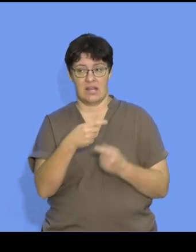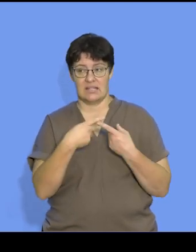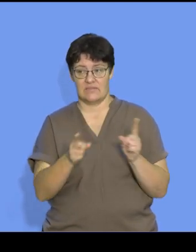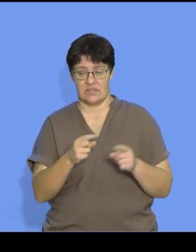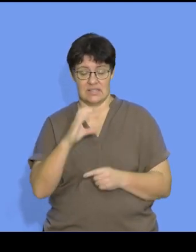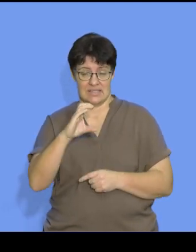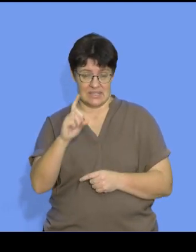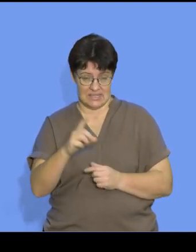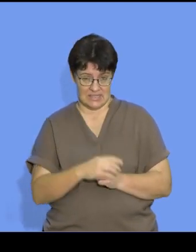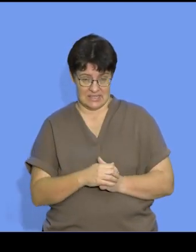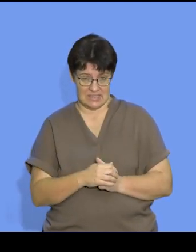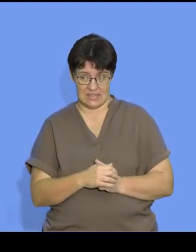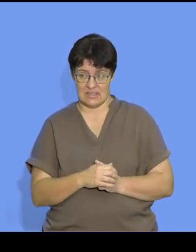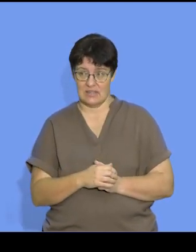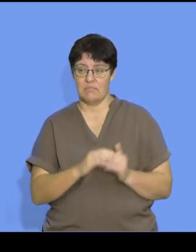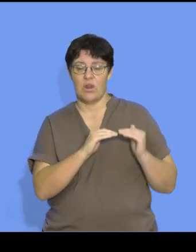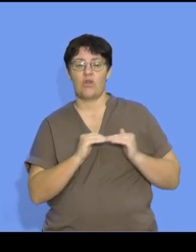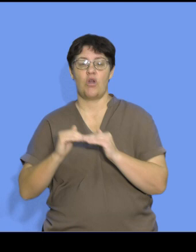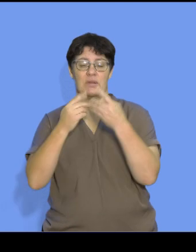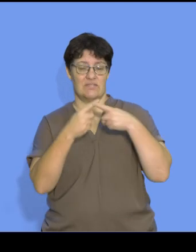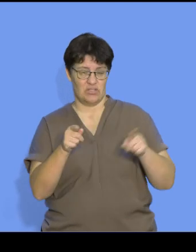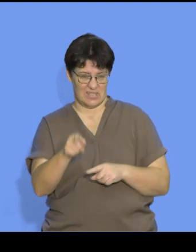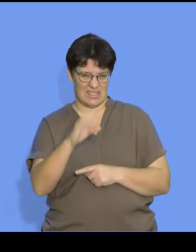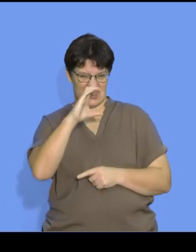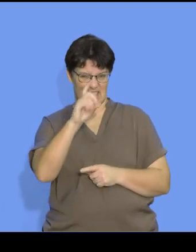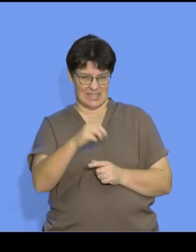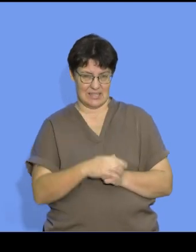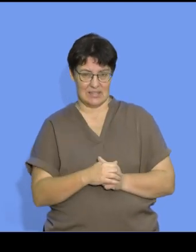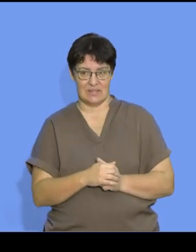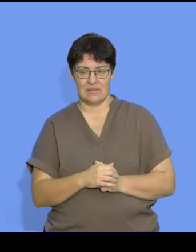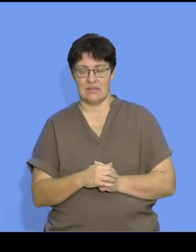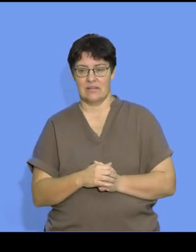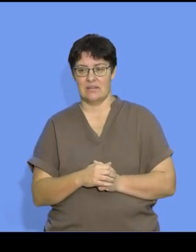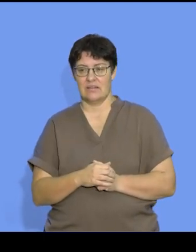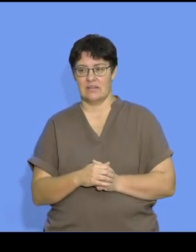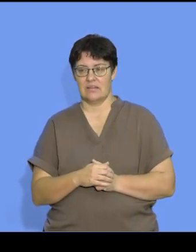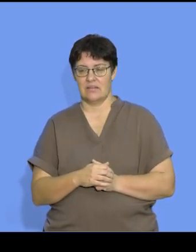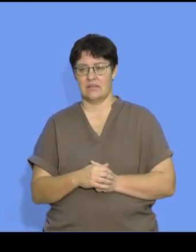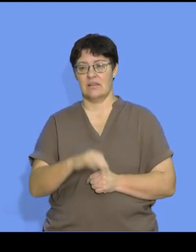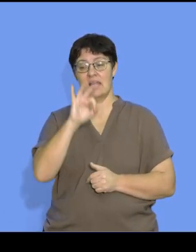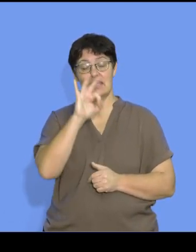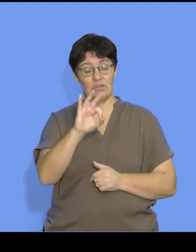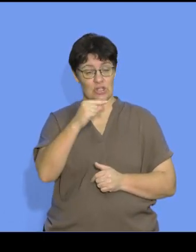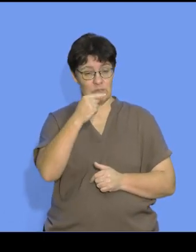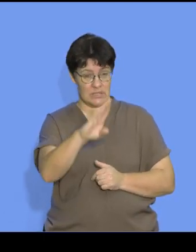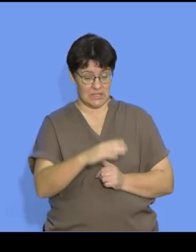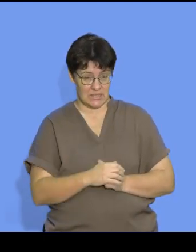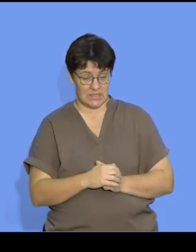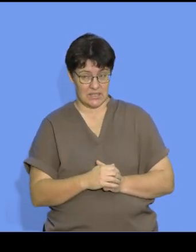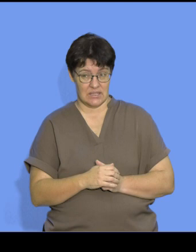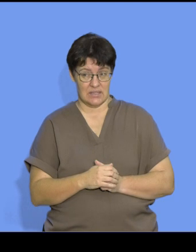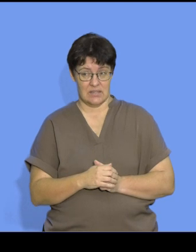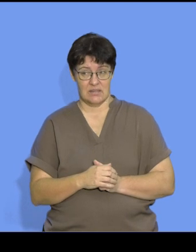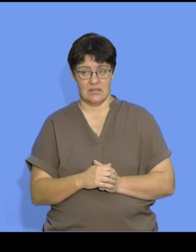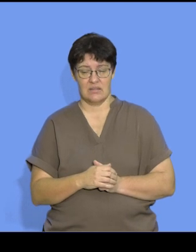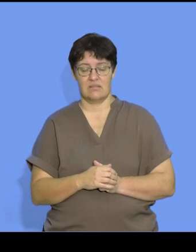CD. That's what I mean by common difference, everybody. Then for 3 gigabytes,